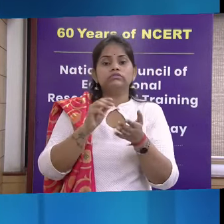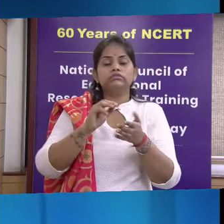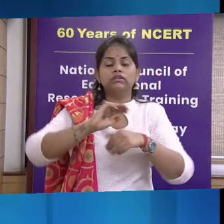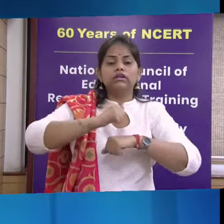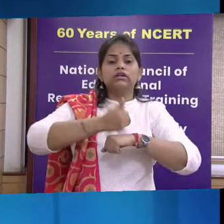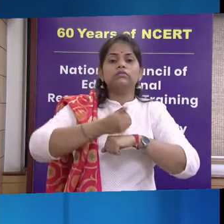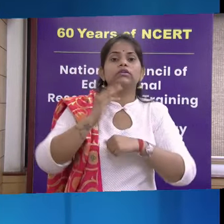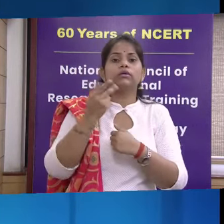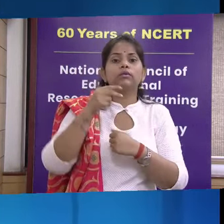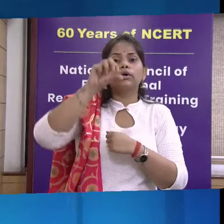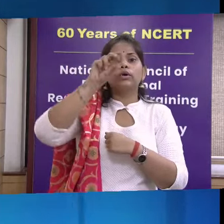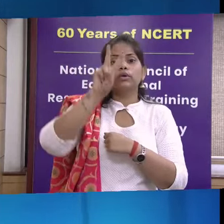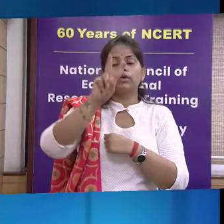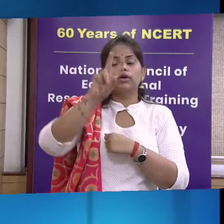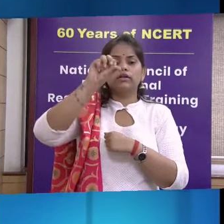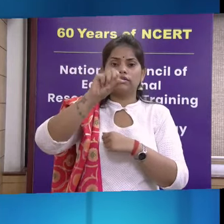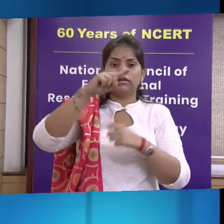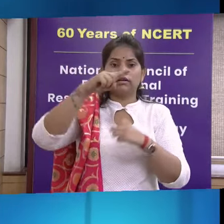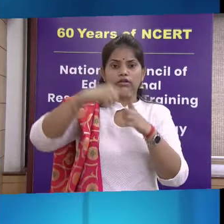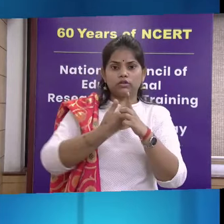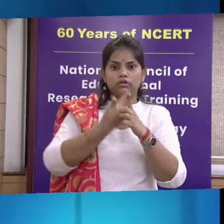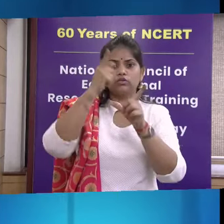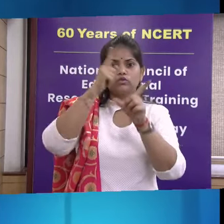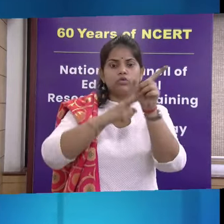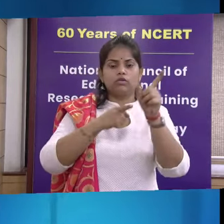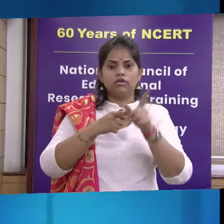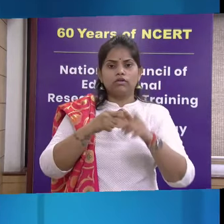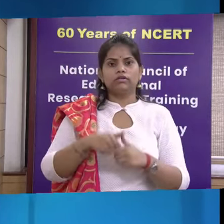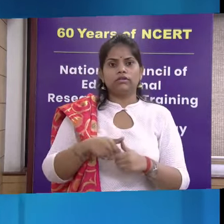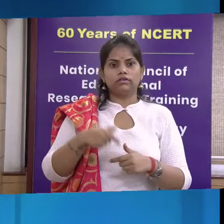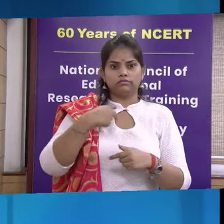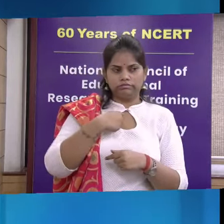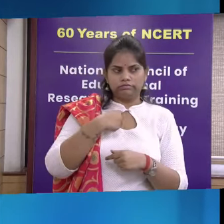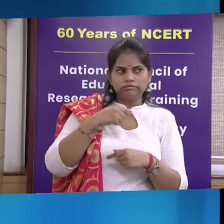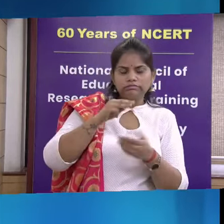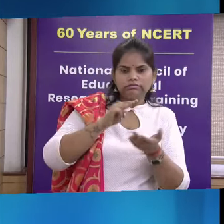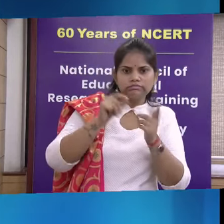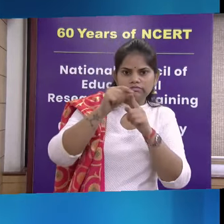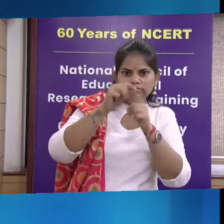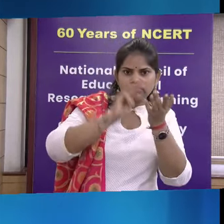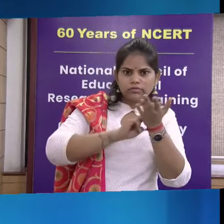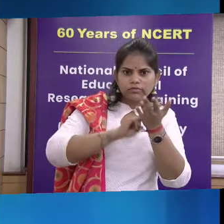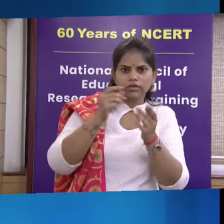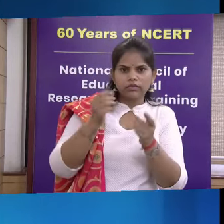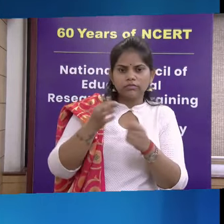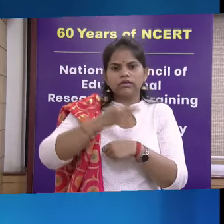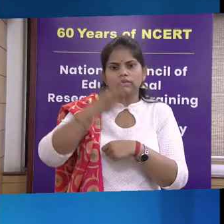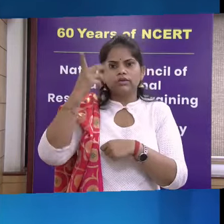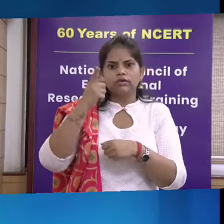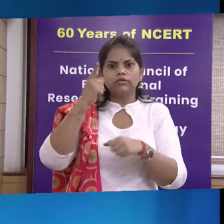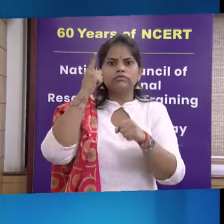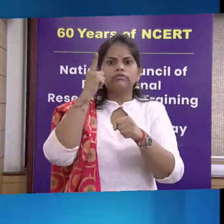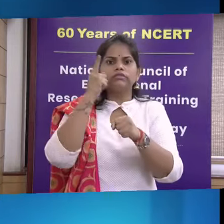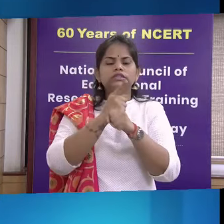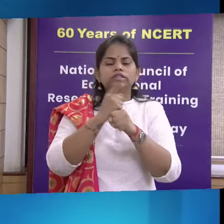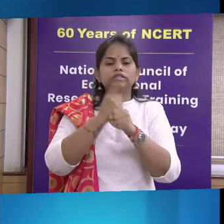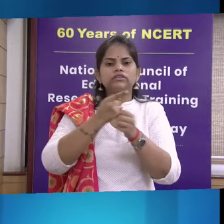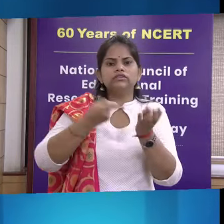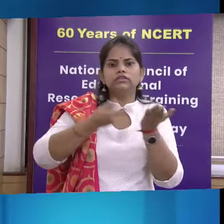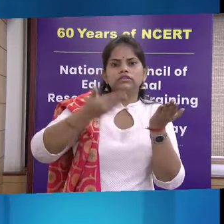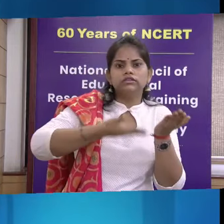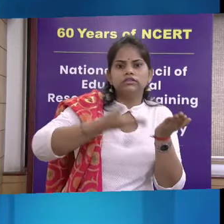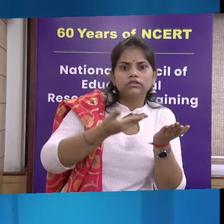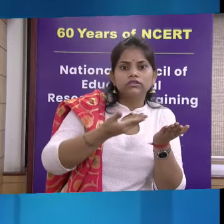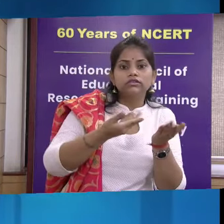July 2021. Our Honorable Prime Minister has launched a new version of teacher training called NISTA